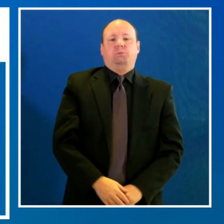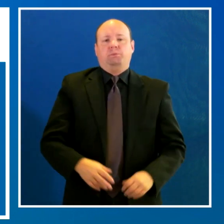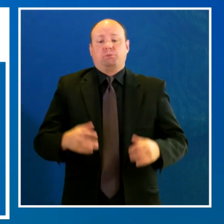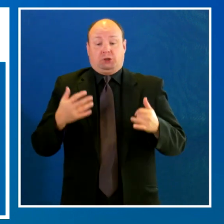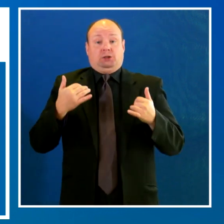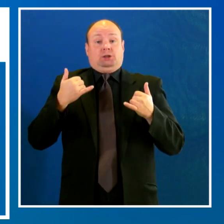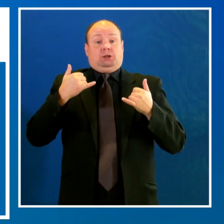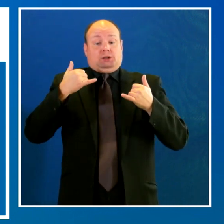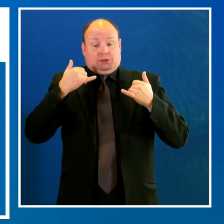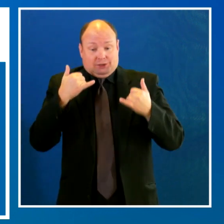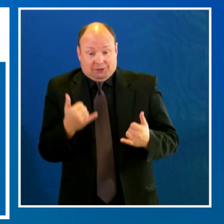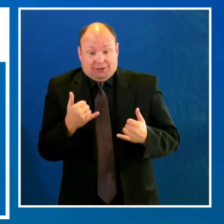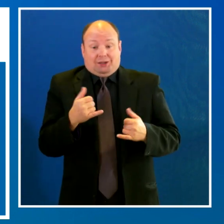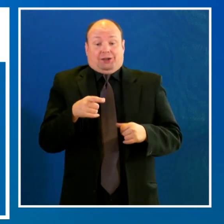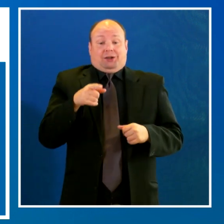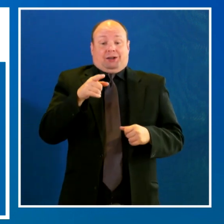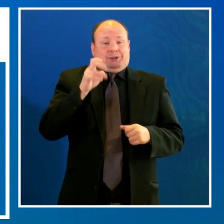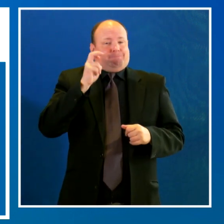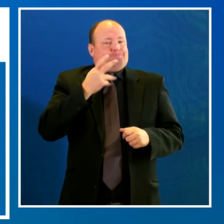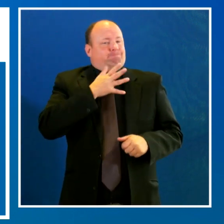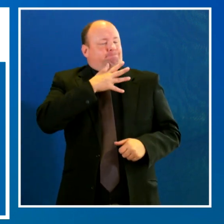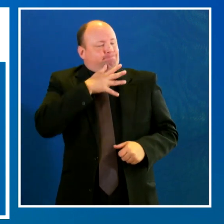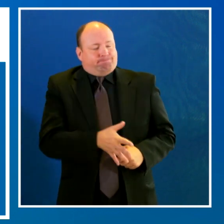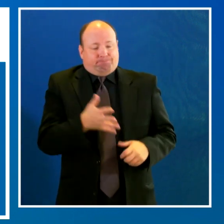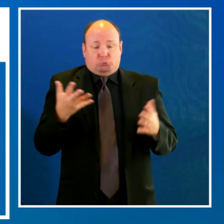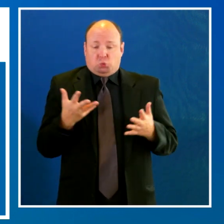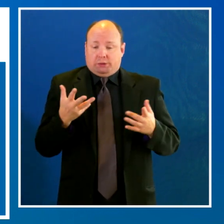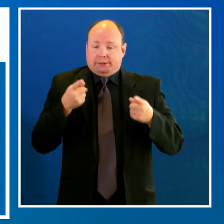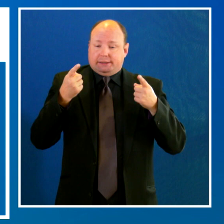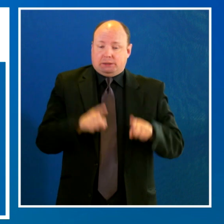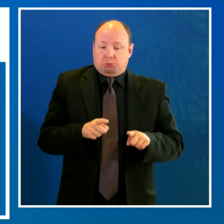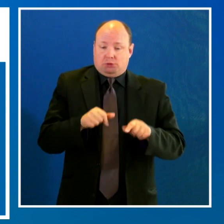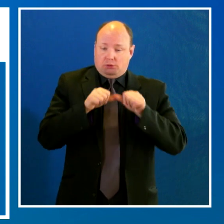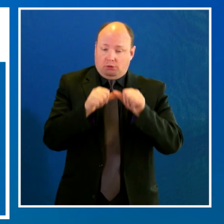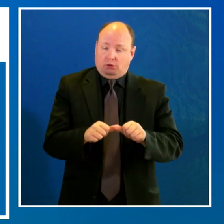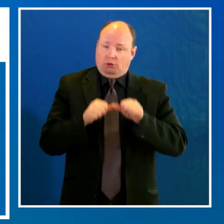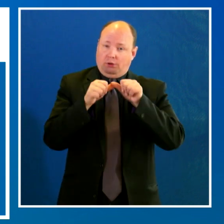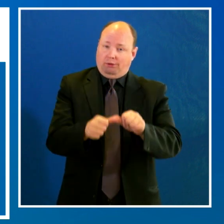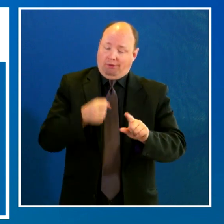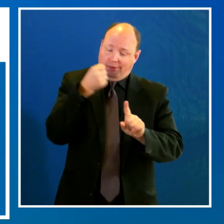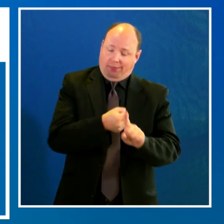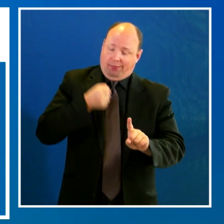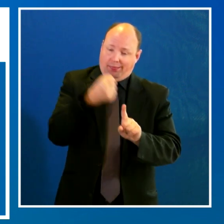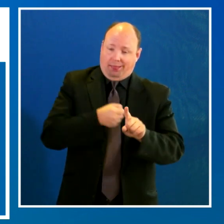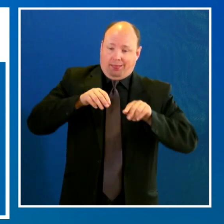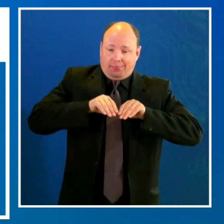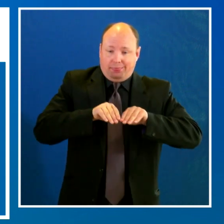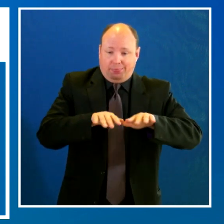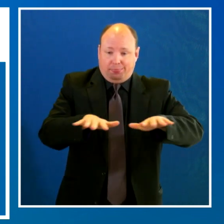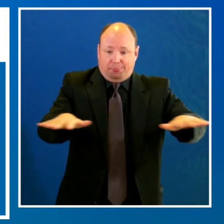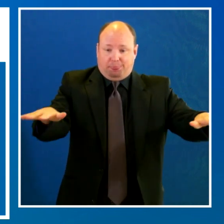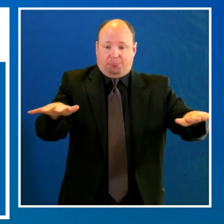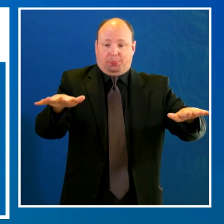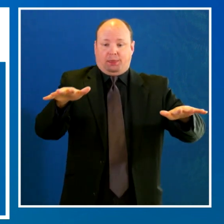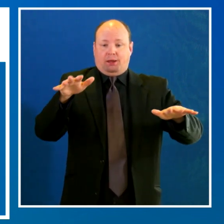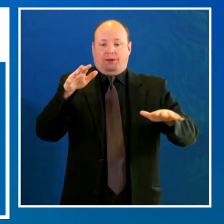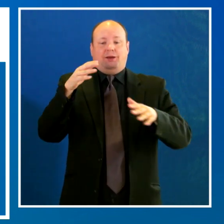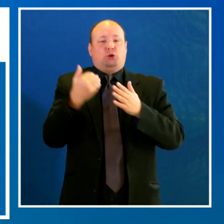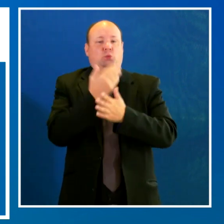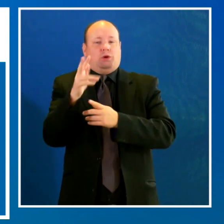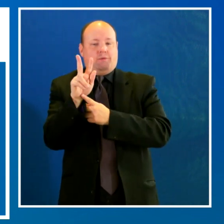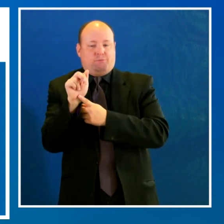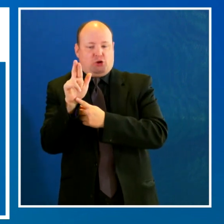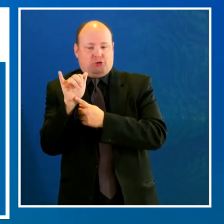Despite the continuing emergence of variants, consistent practice of preventative protocols,